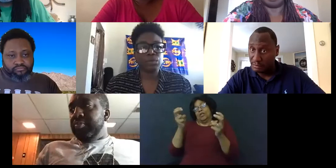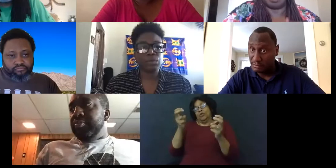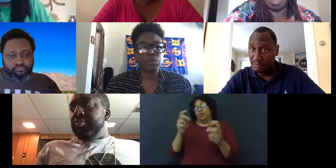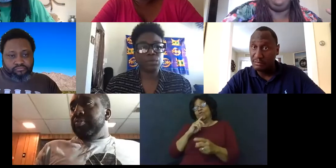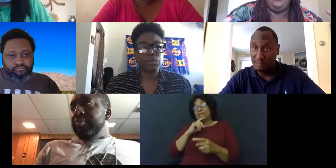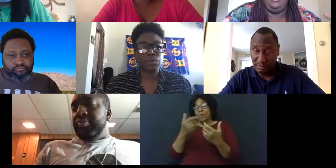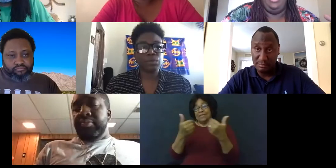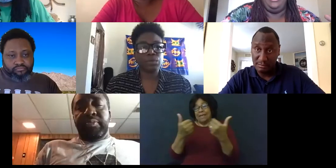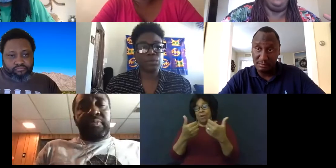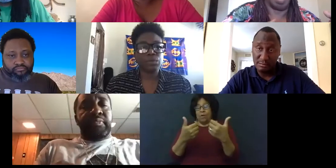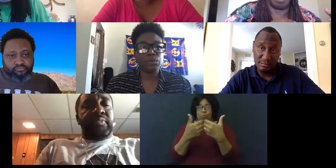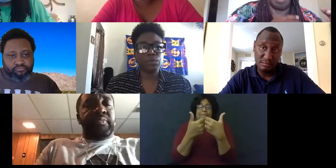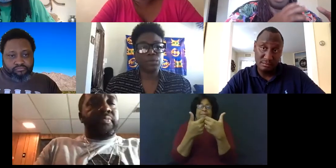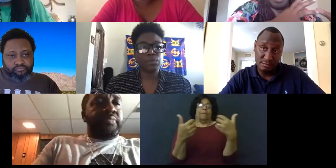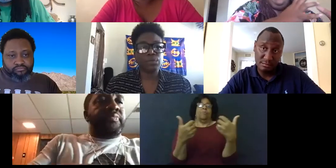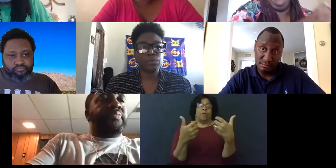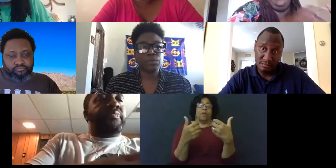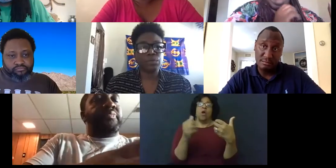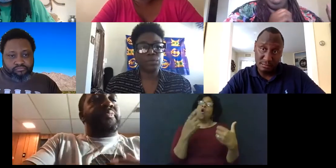one side will separate them out and say, oh,